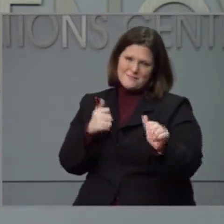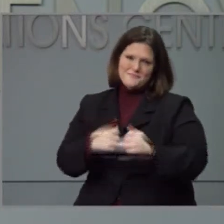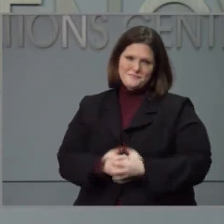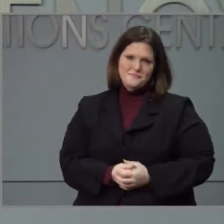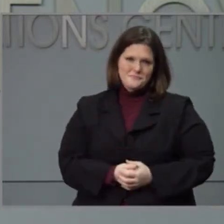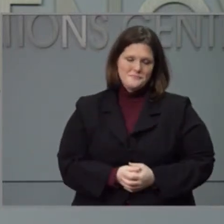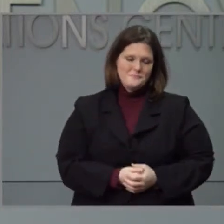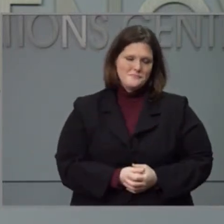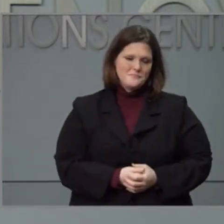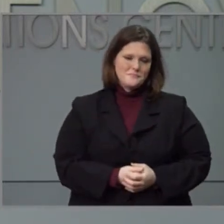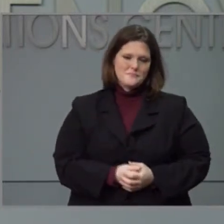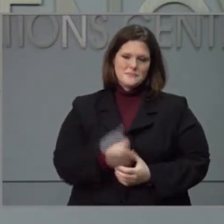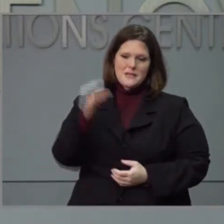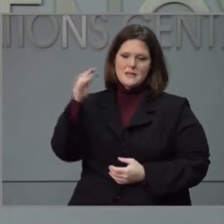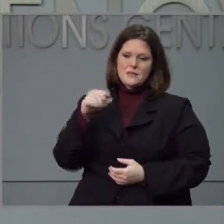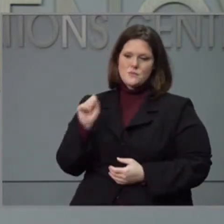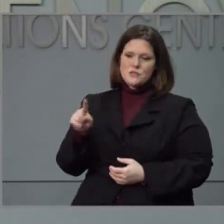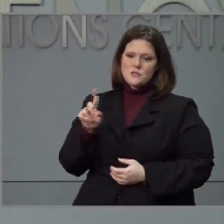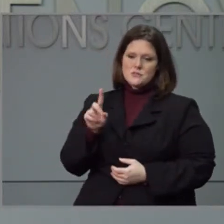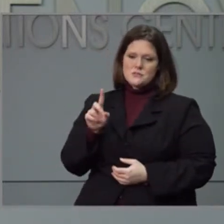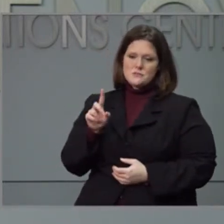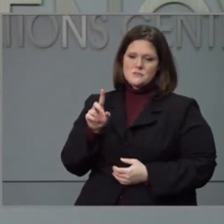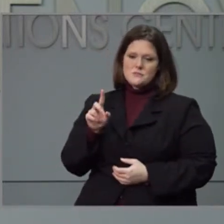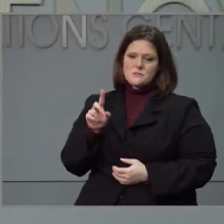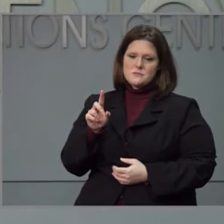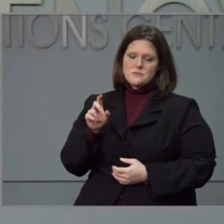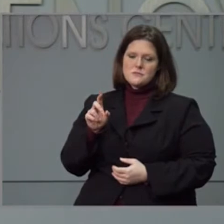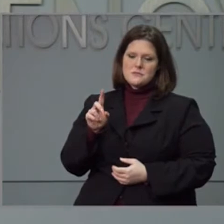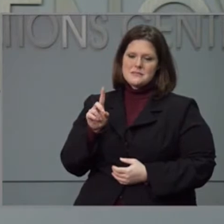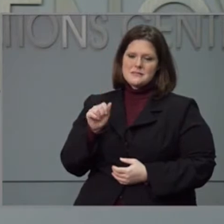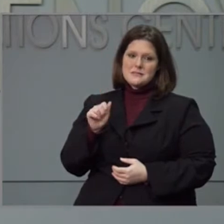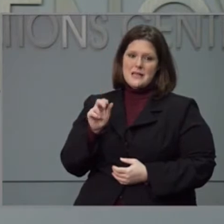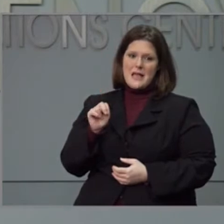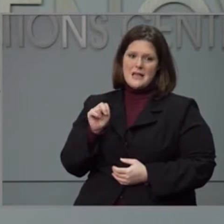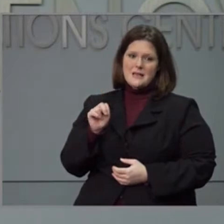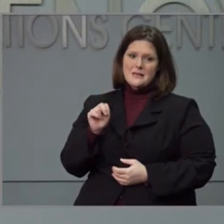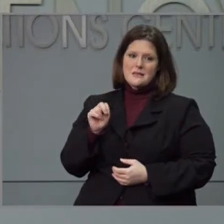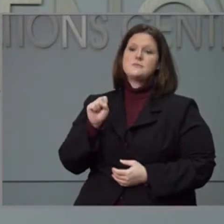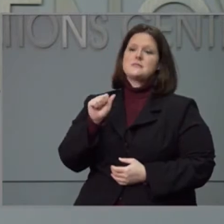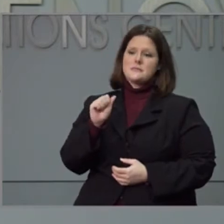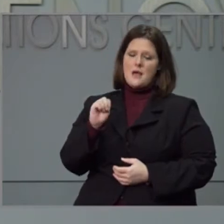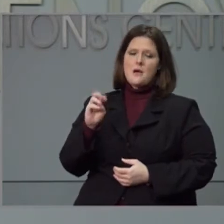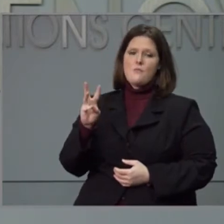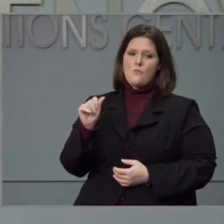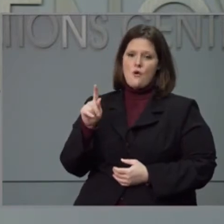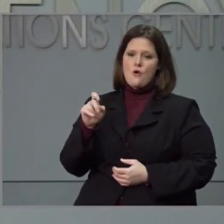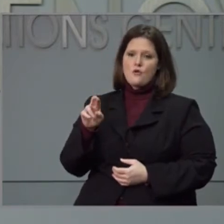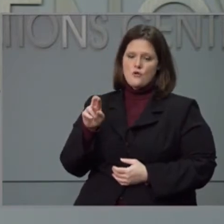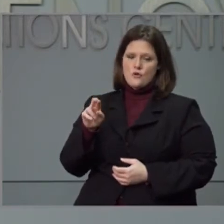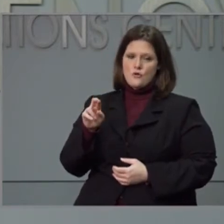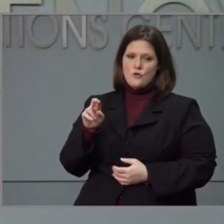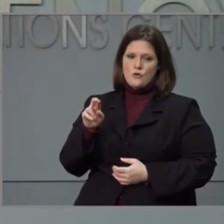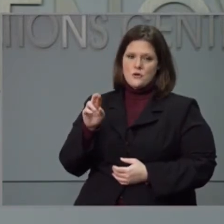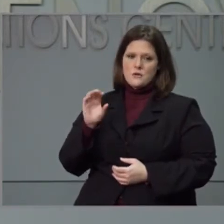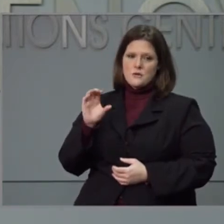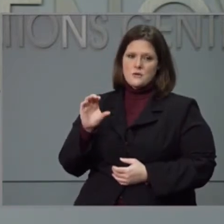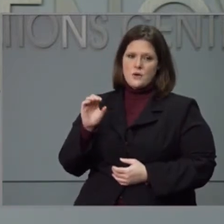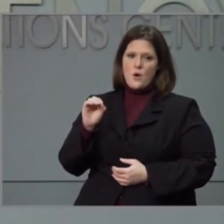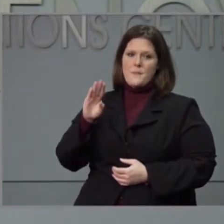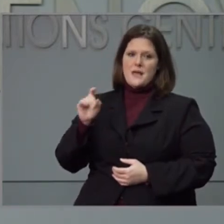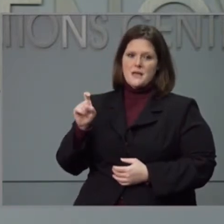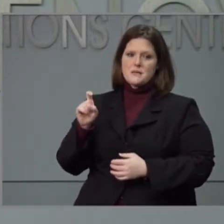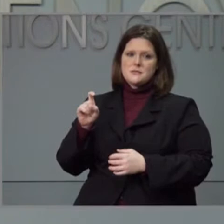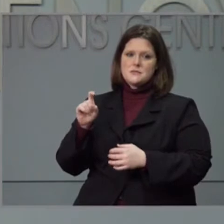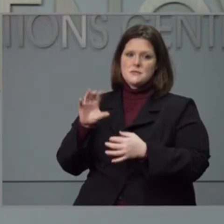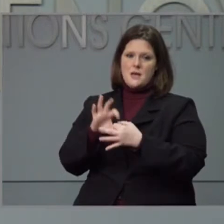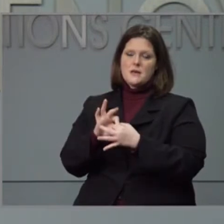Our next question is from Sam Walker with OBX Today. Good afternoon, Dr. Cohen. To follow up